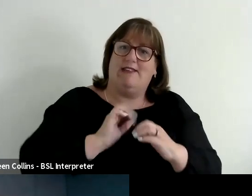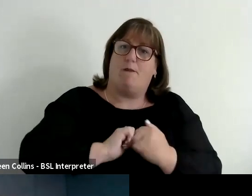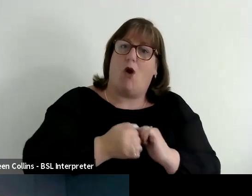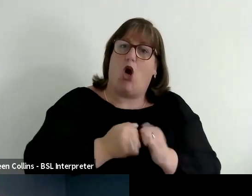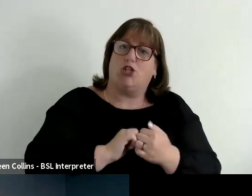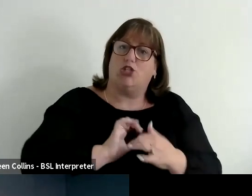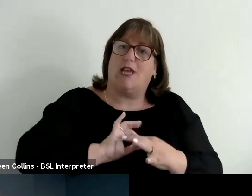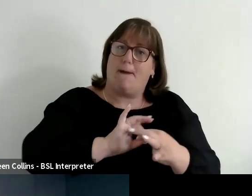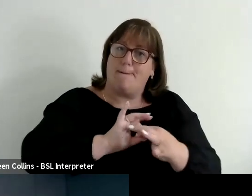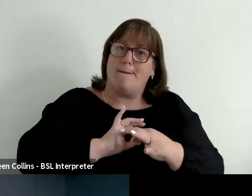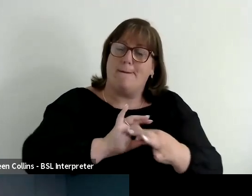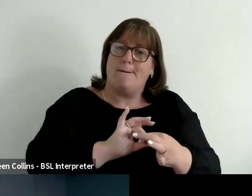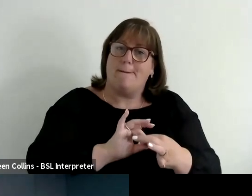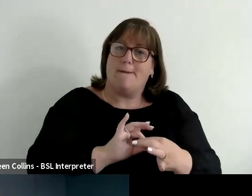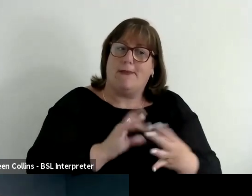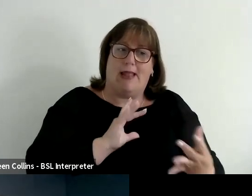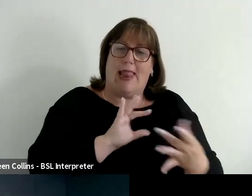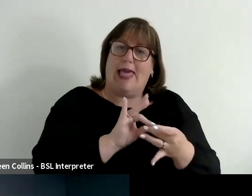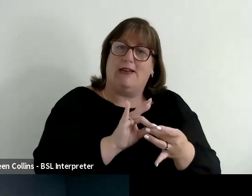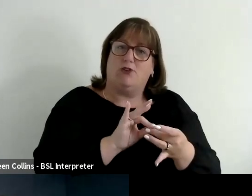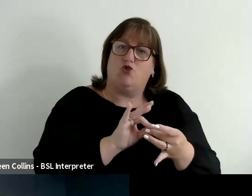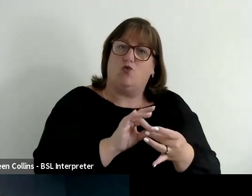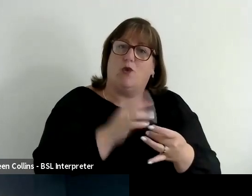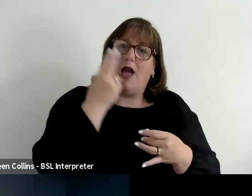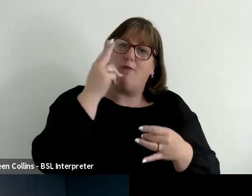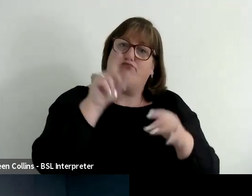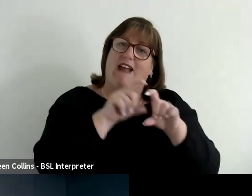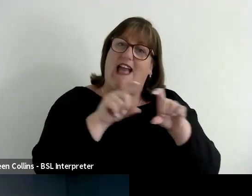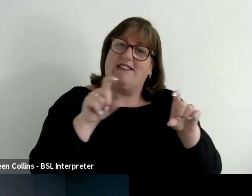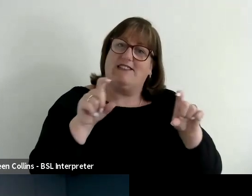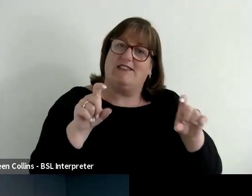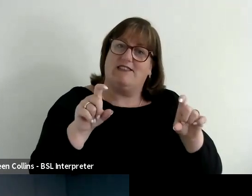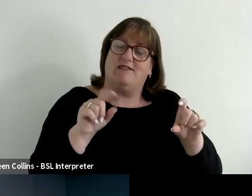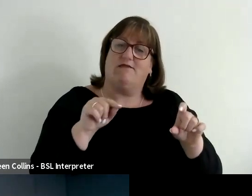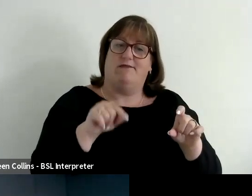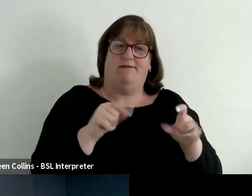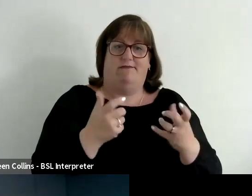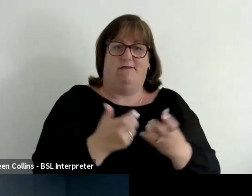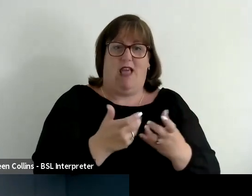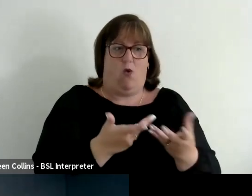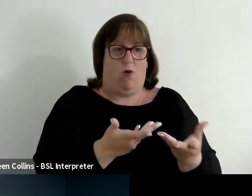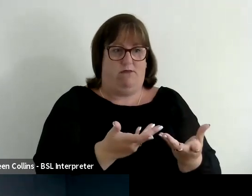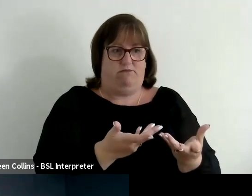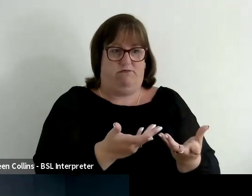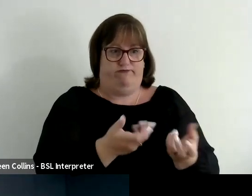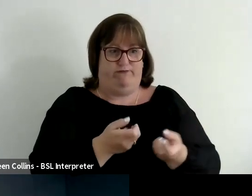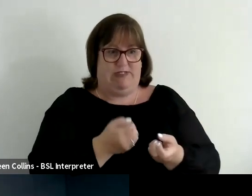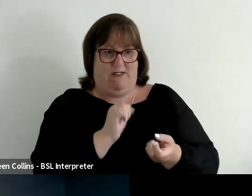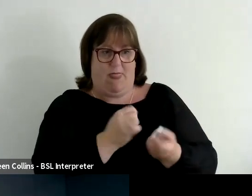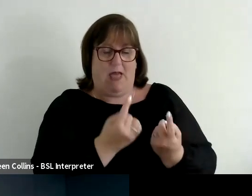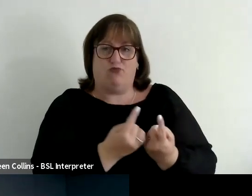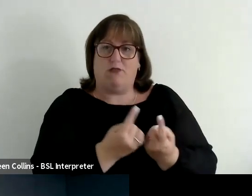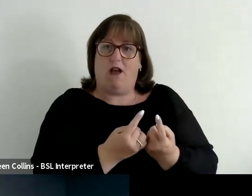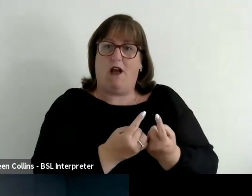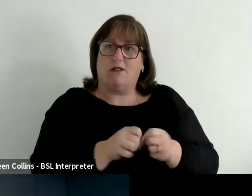to help them get their message and their products advertised to our viewers. There's about 300 people that